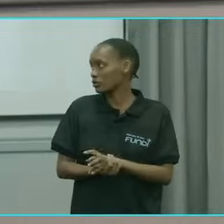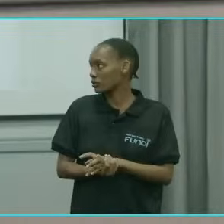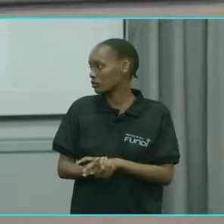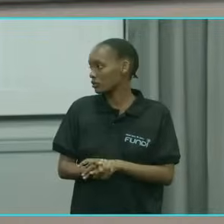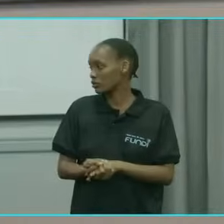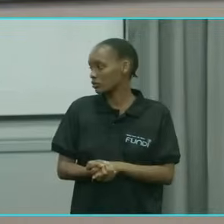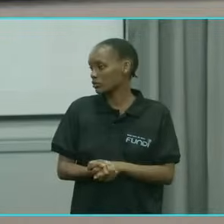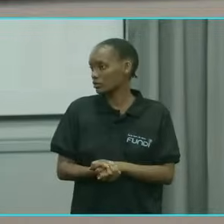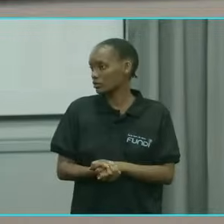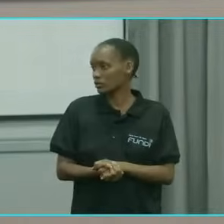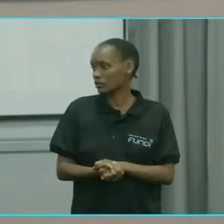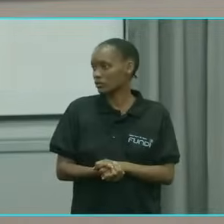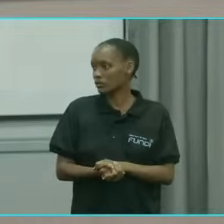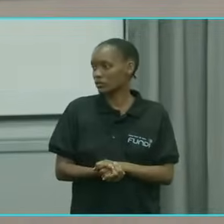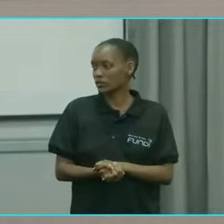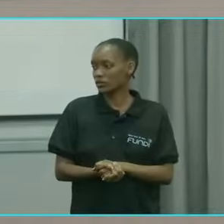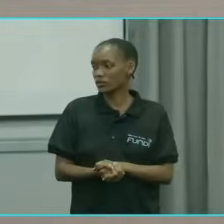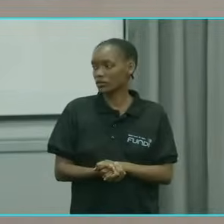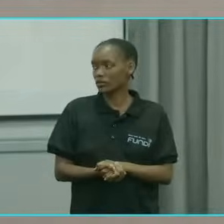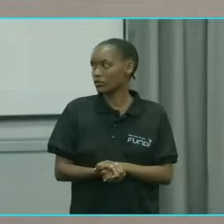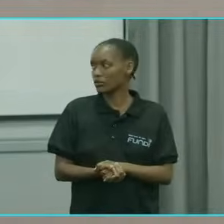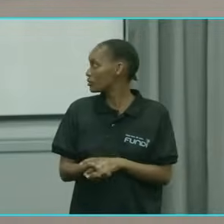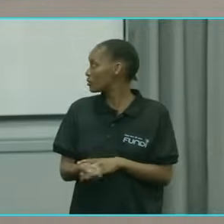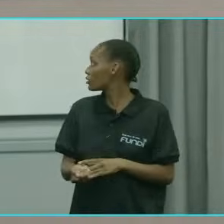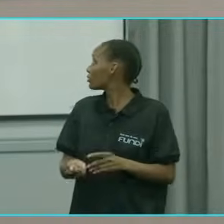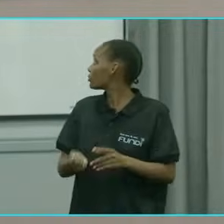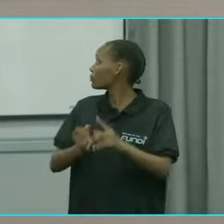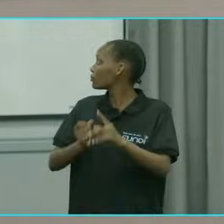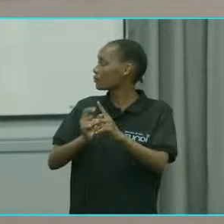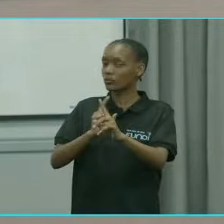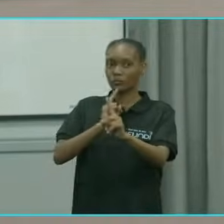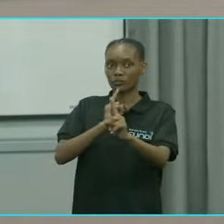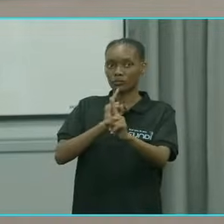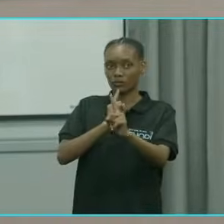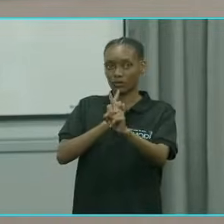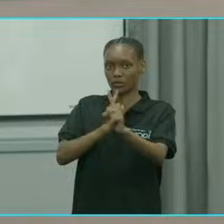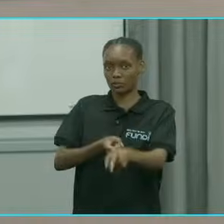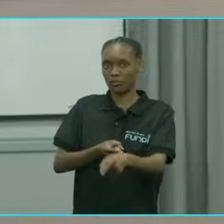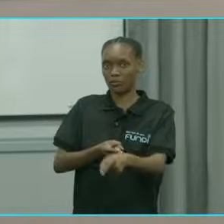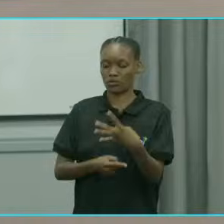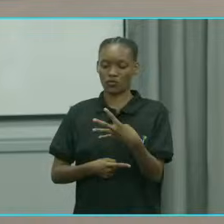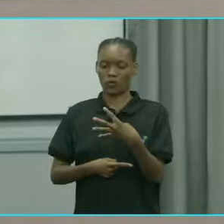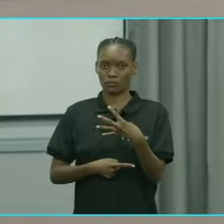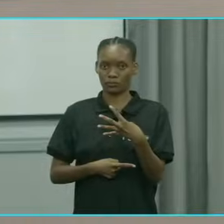respond to, yeah, four things.